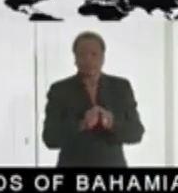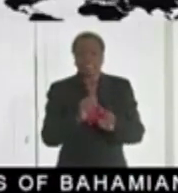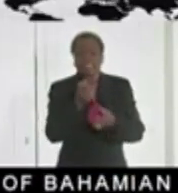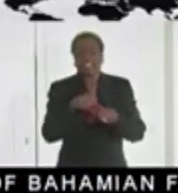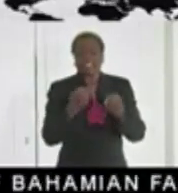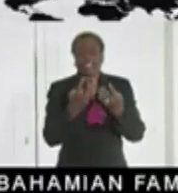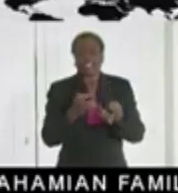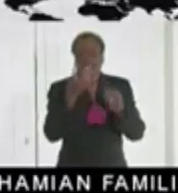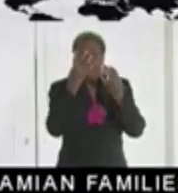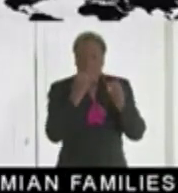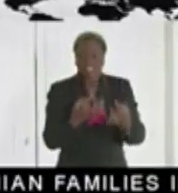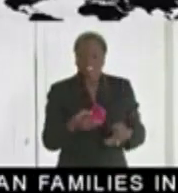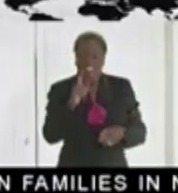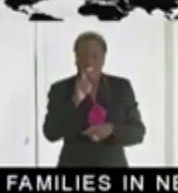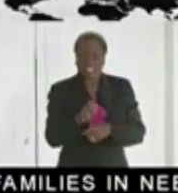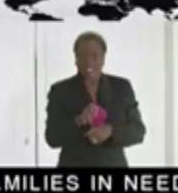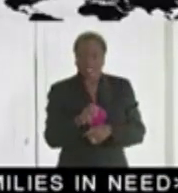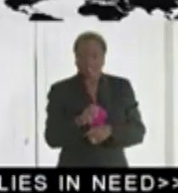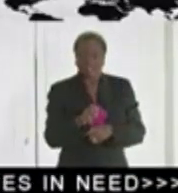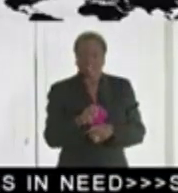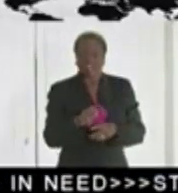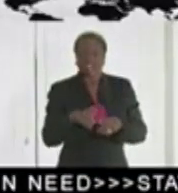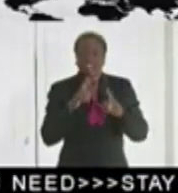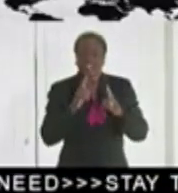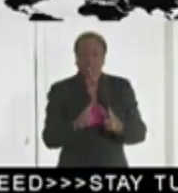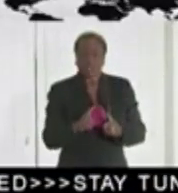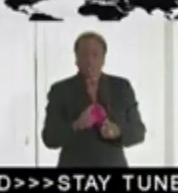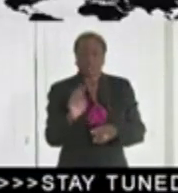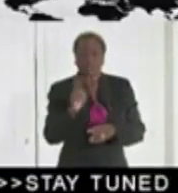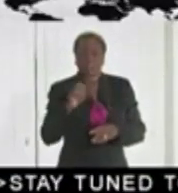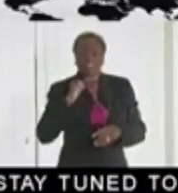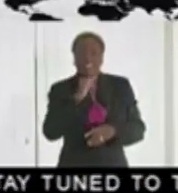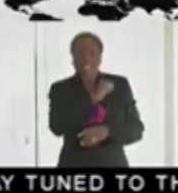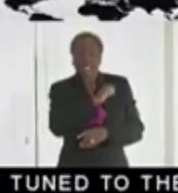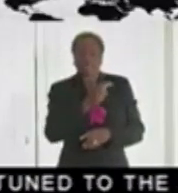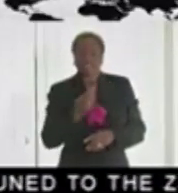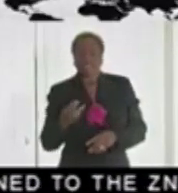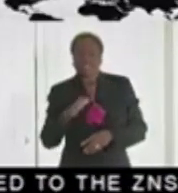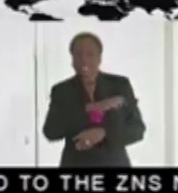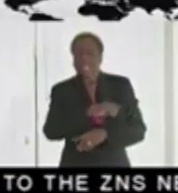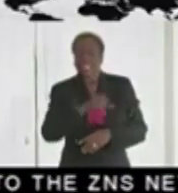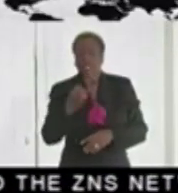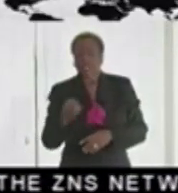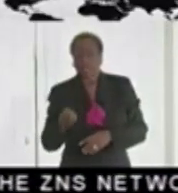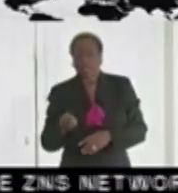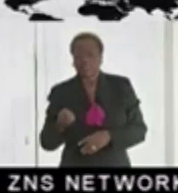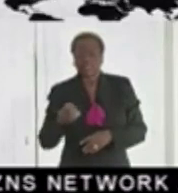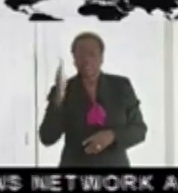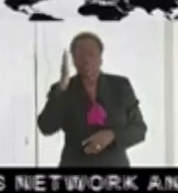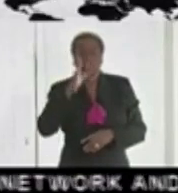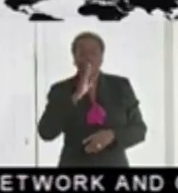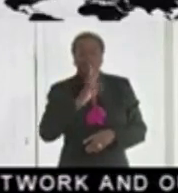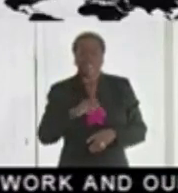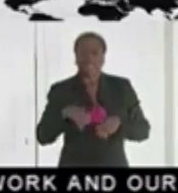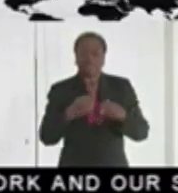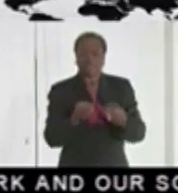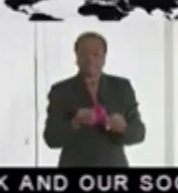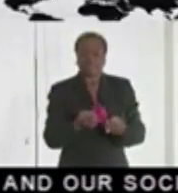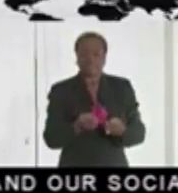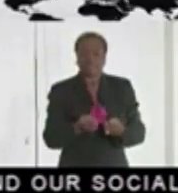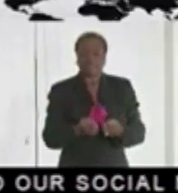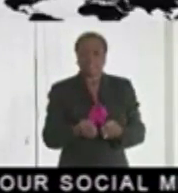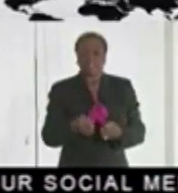Such information is essential in determining where staff, resources, and equipment should be allocated.